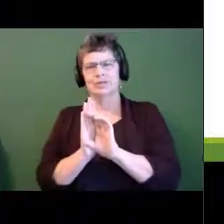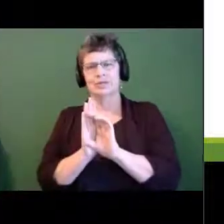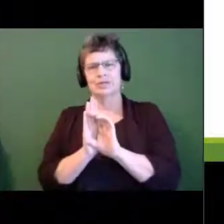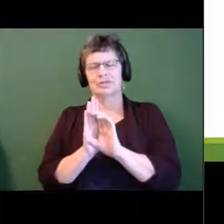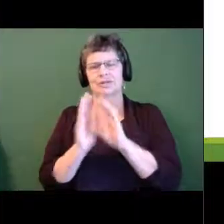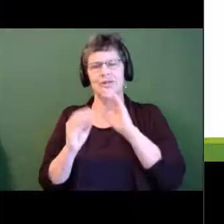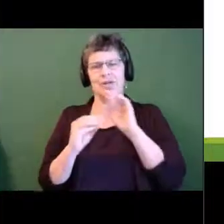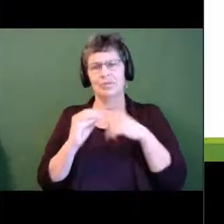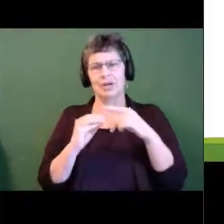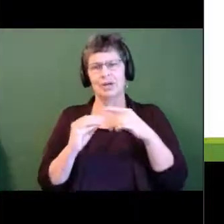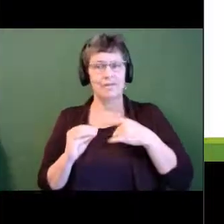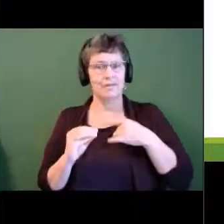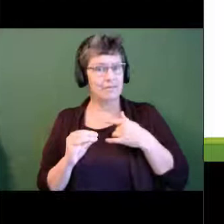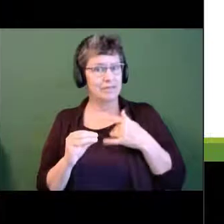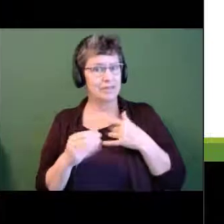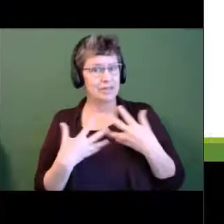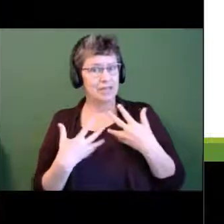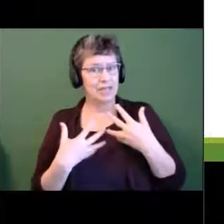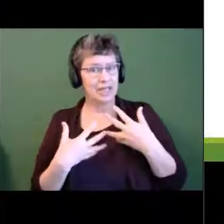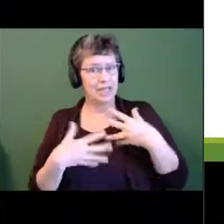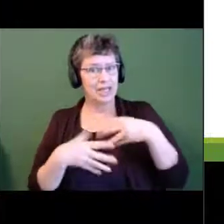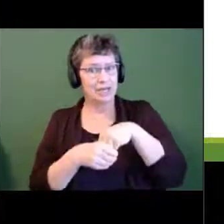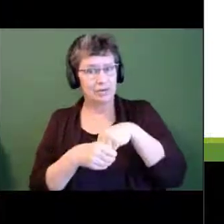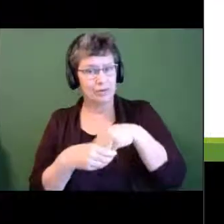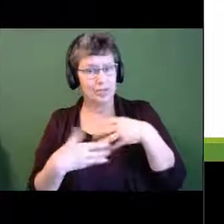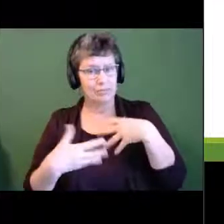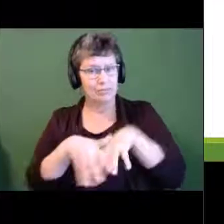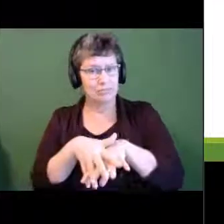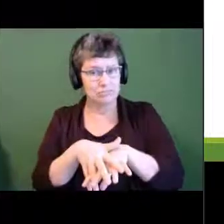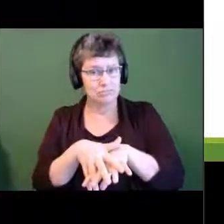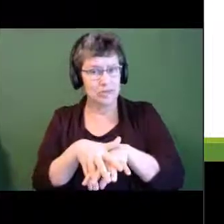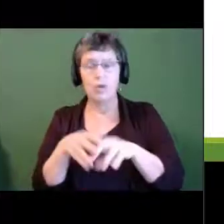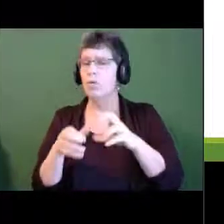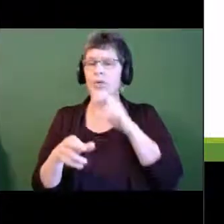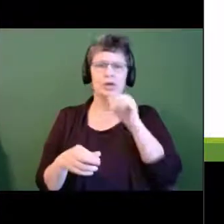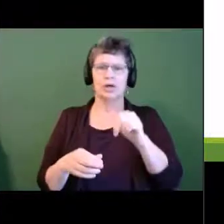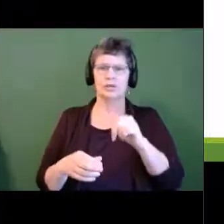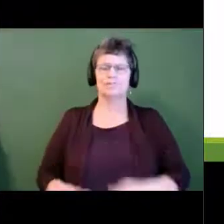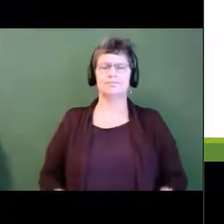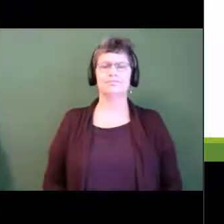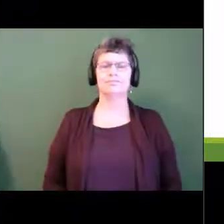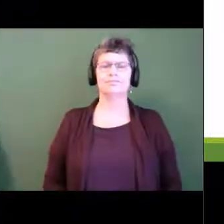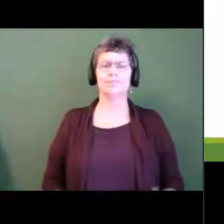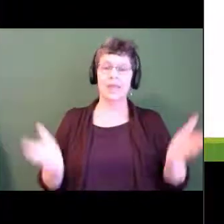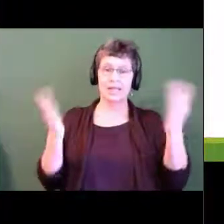inclusive or not inclusively involved in their communities. Next slide, please.